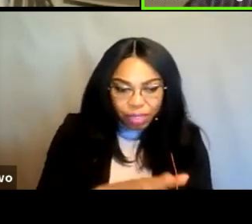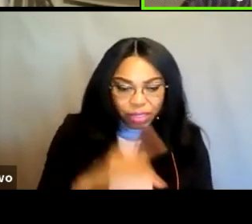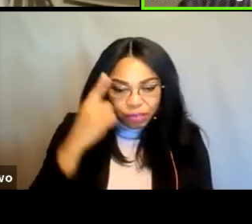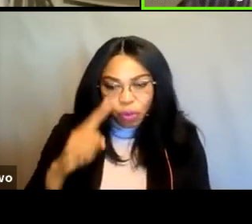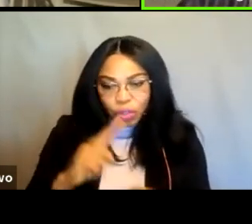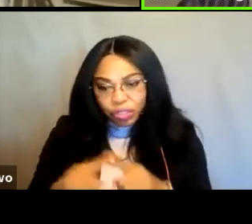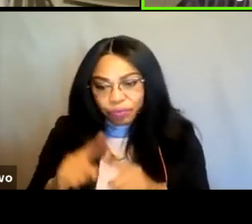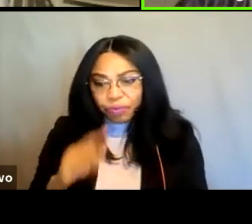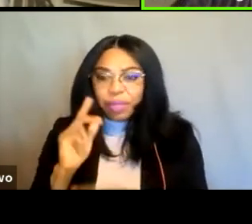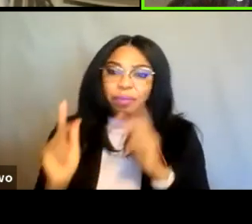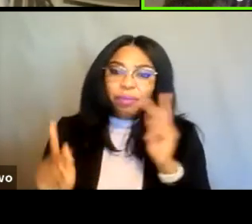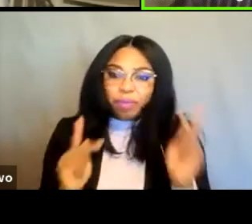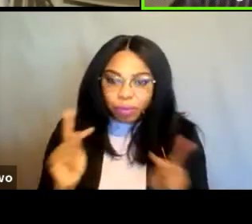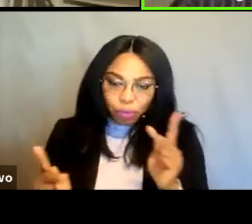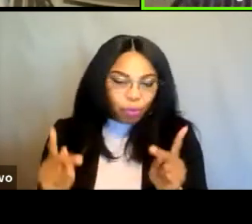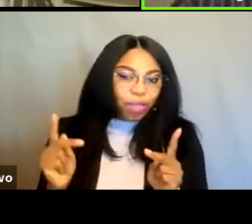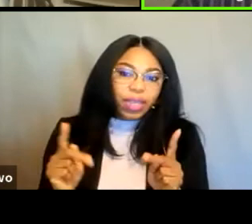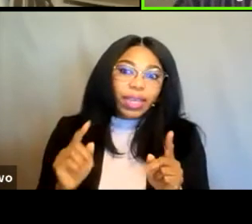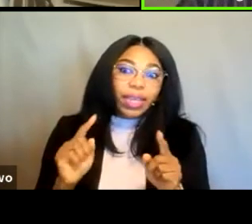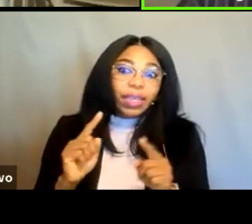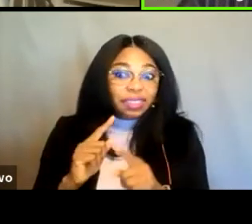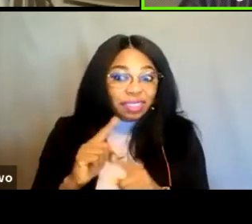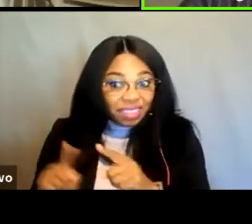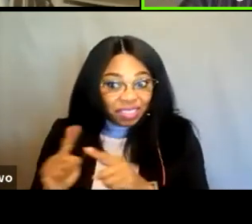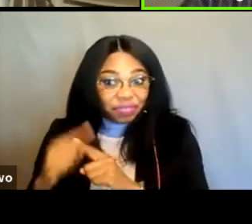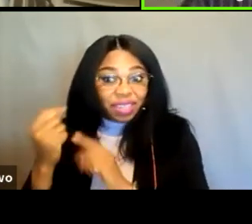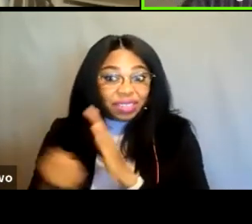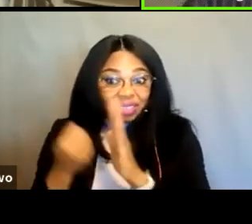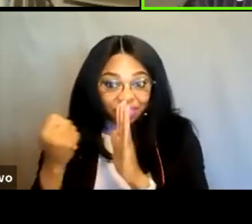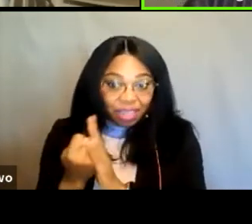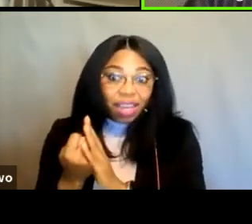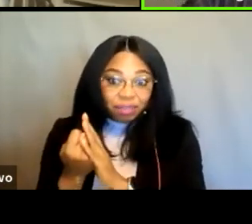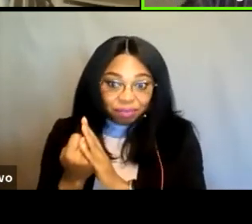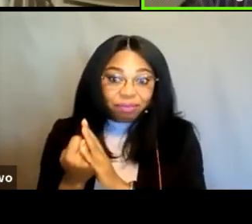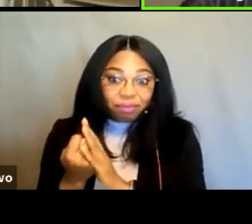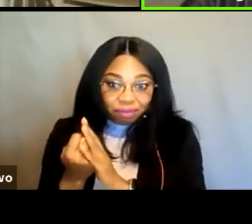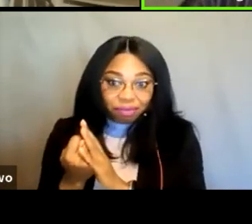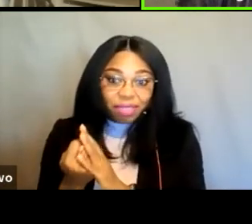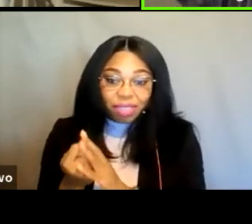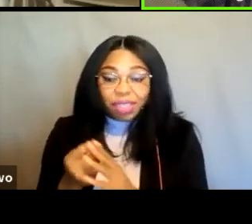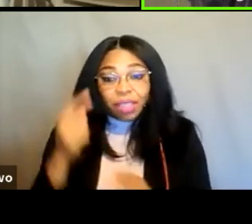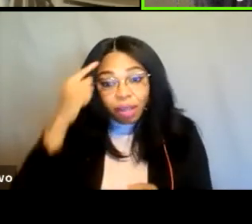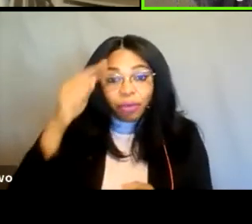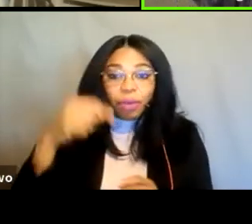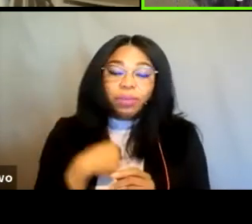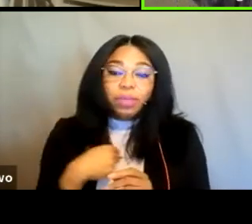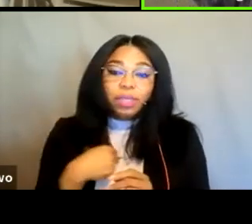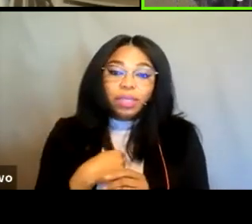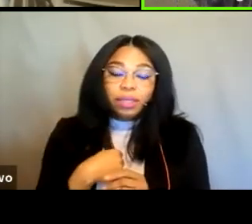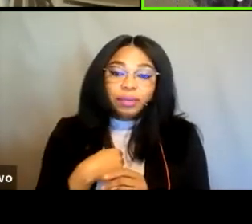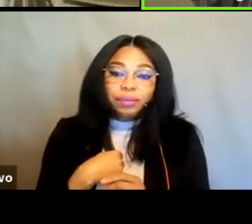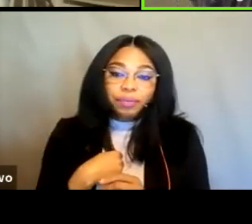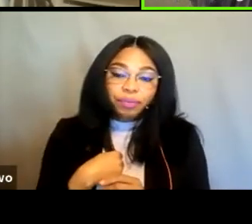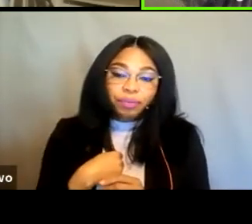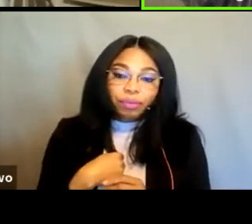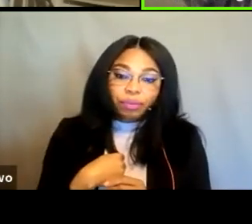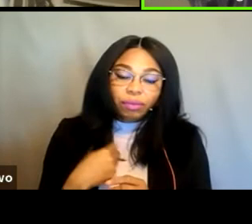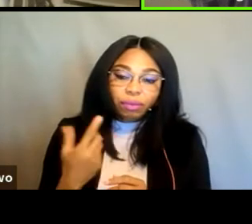people in a different time, you know. For me, this is where